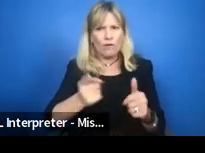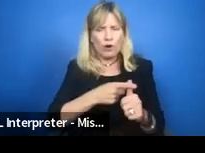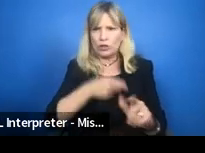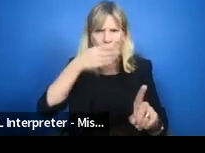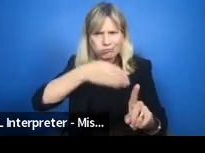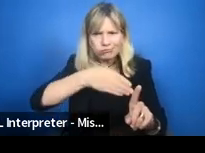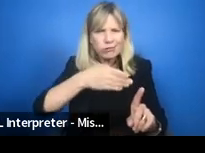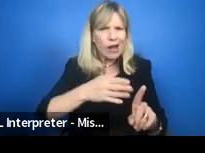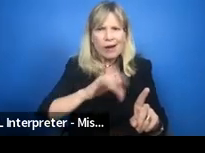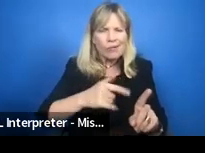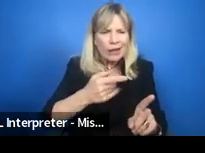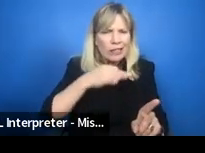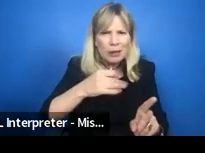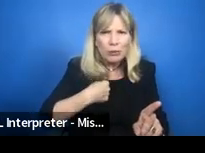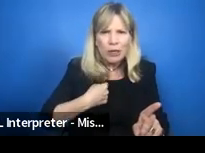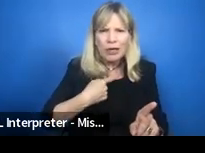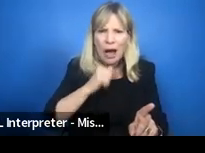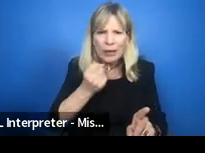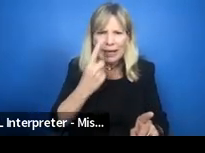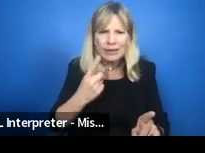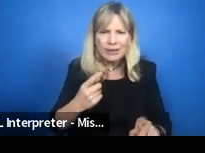say, hey, wait a second, I don't get this.